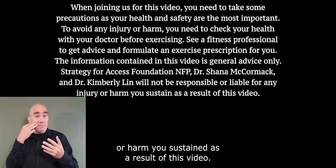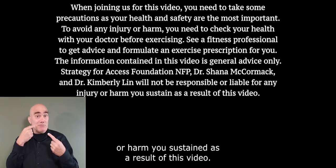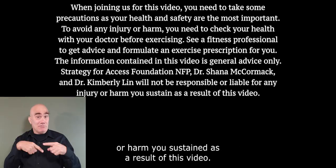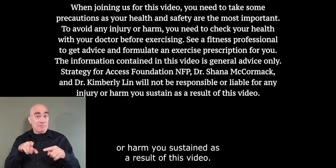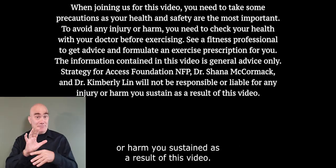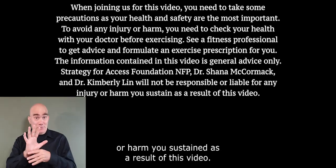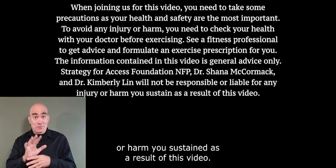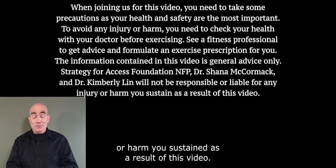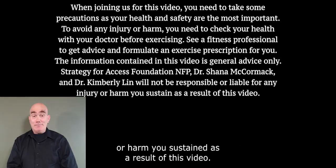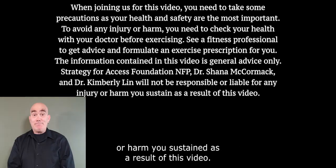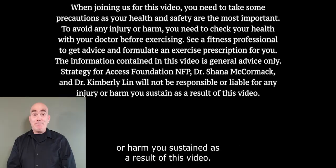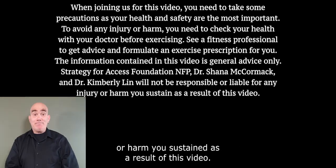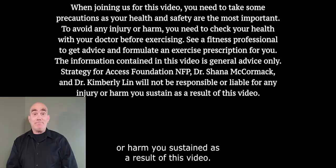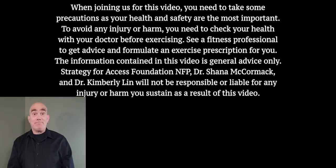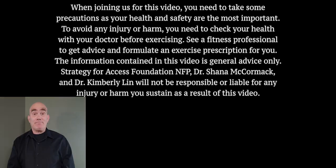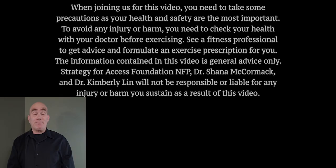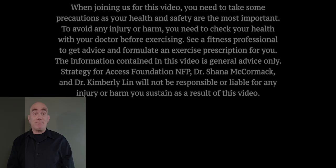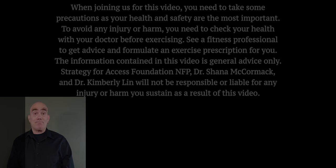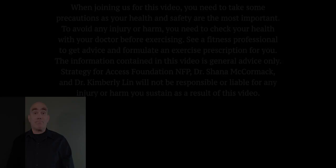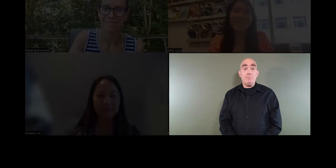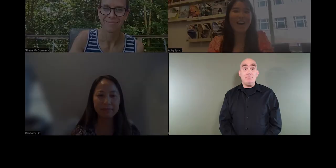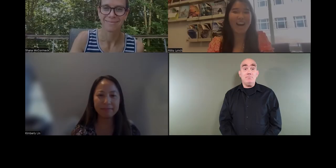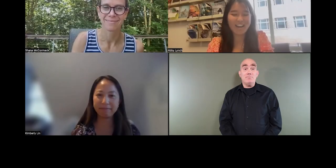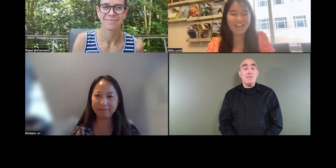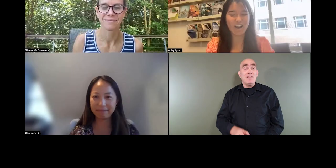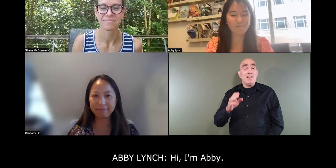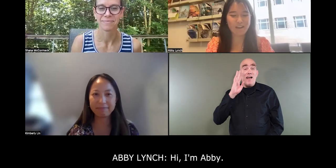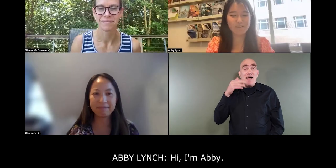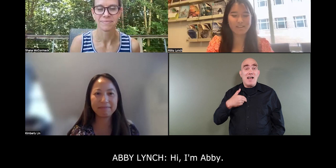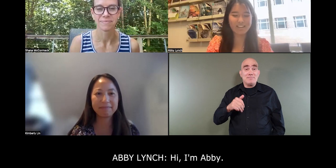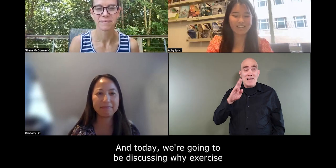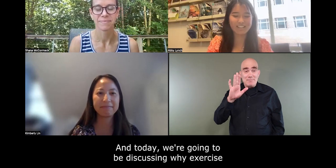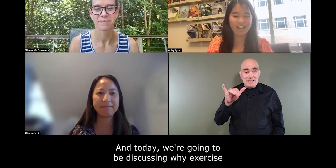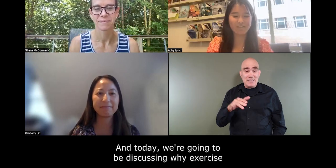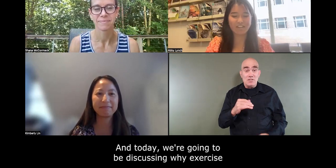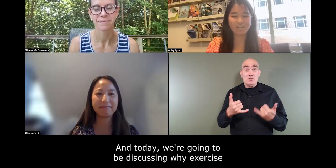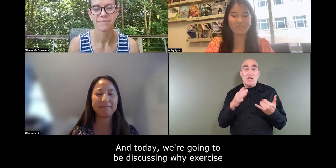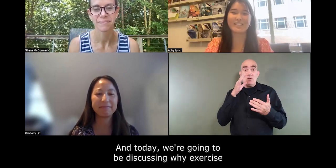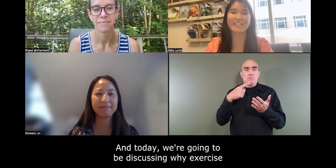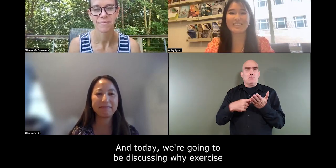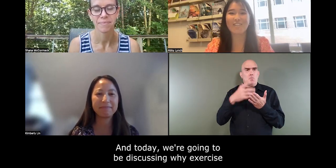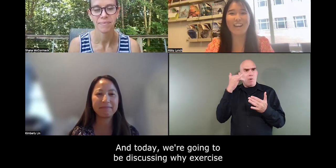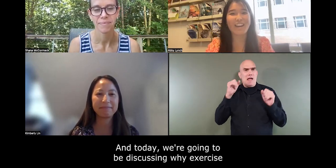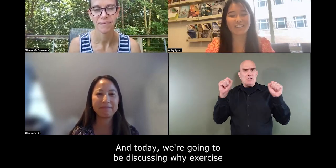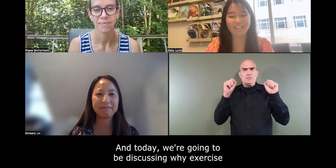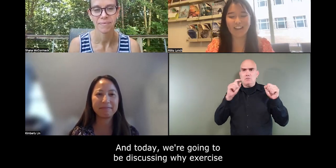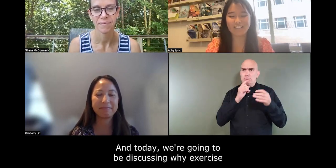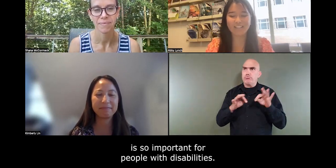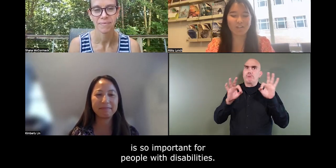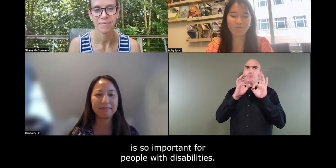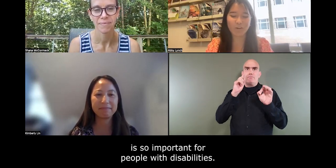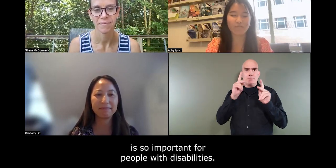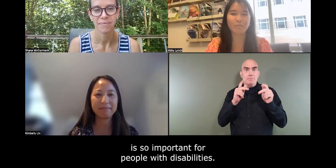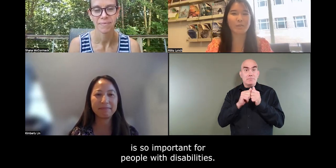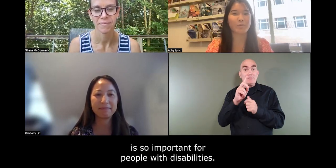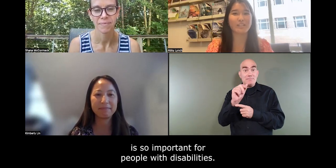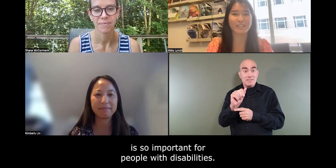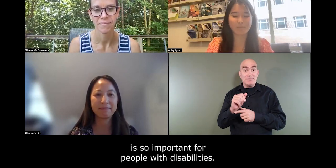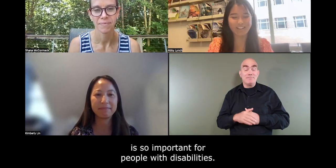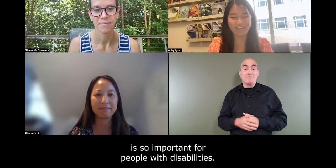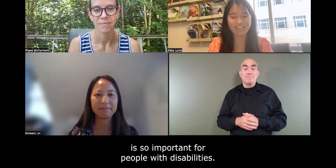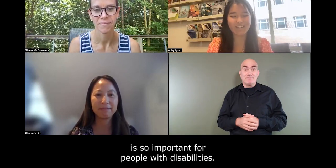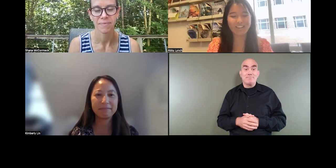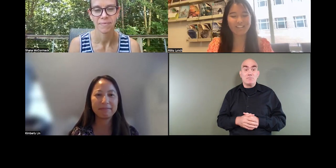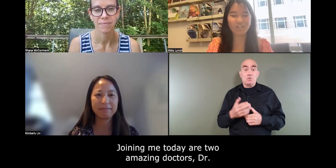you sustain as a result of this video. Hi, I'm Abby, and today we're going to be discussing why exercise is so important for people